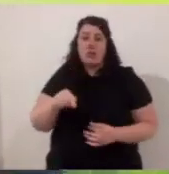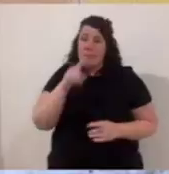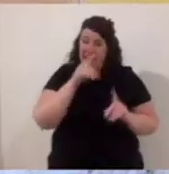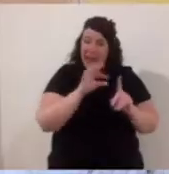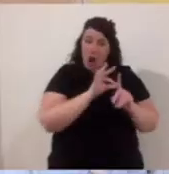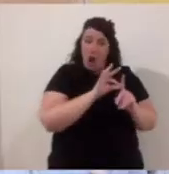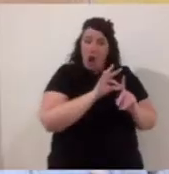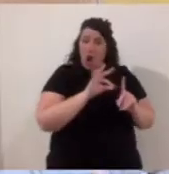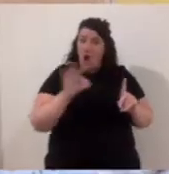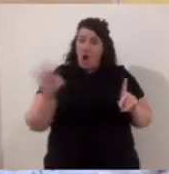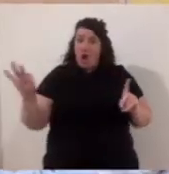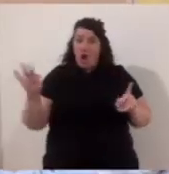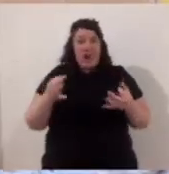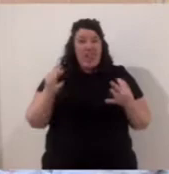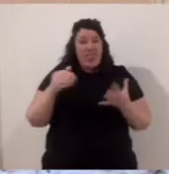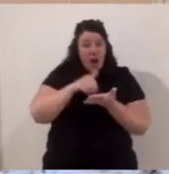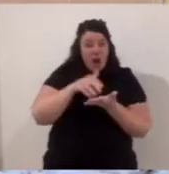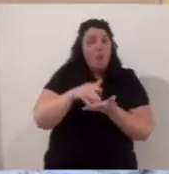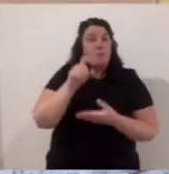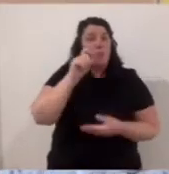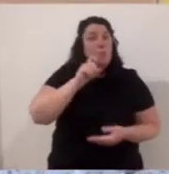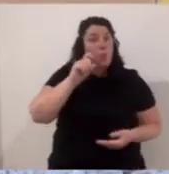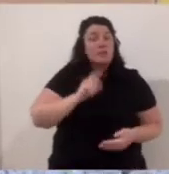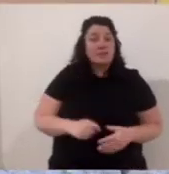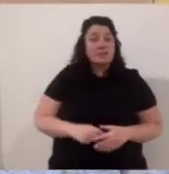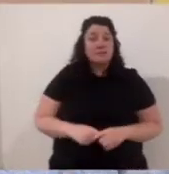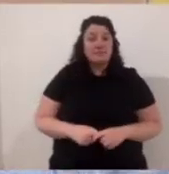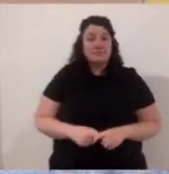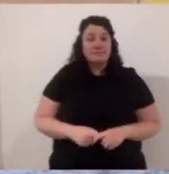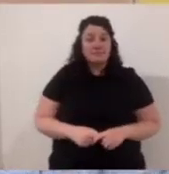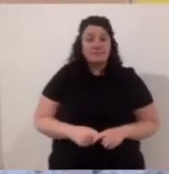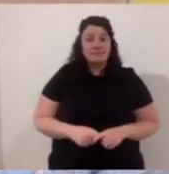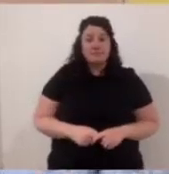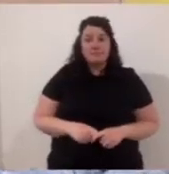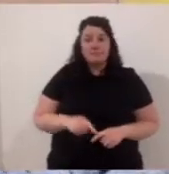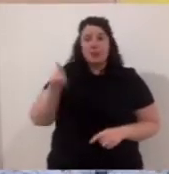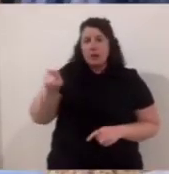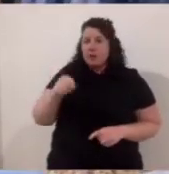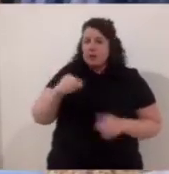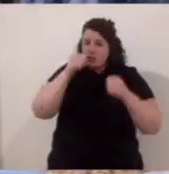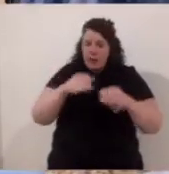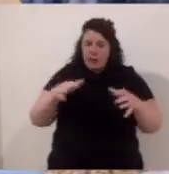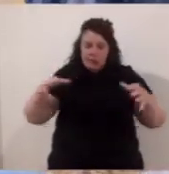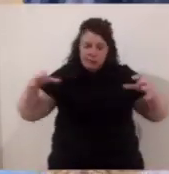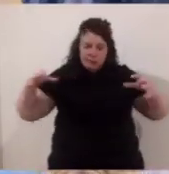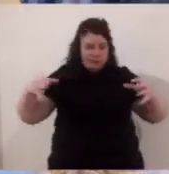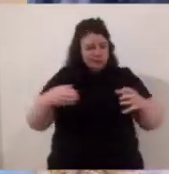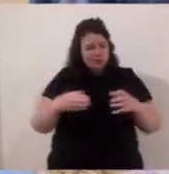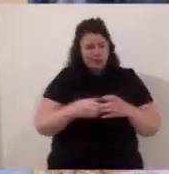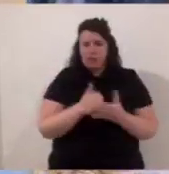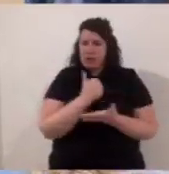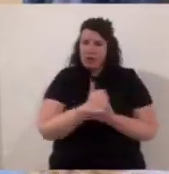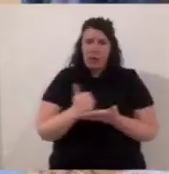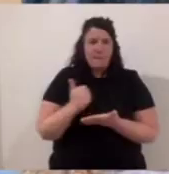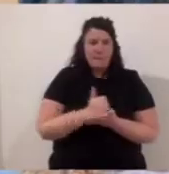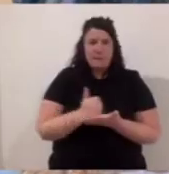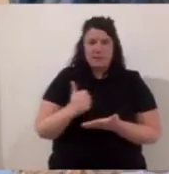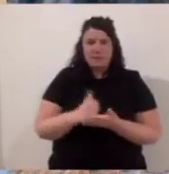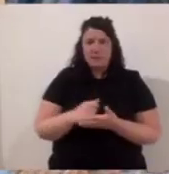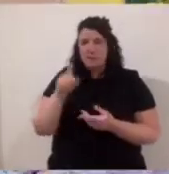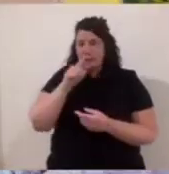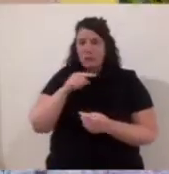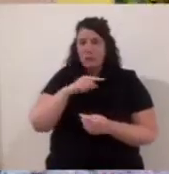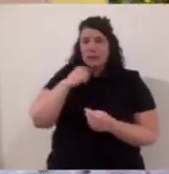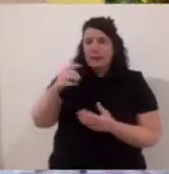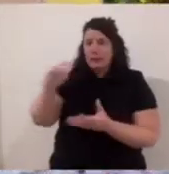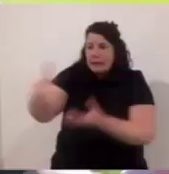human. Komodo dragons are endangered. Their population faces a number of threats, from habitat loss to illegal poaching, and